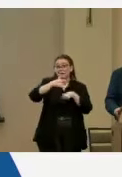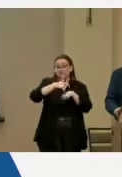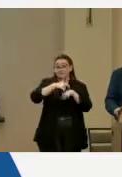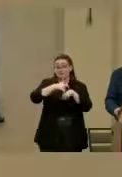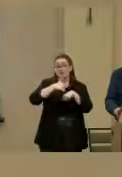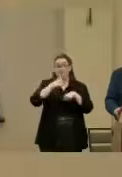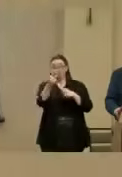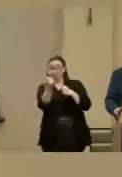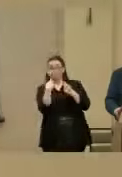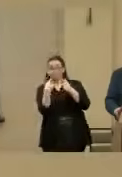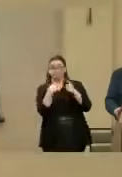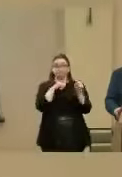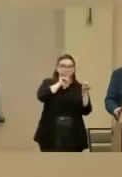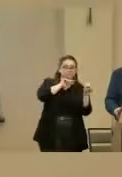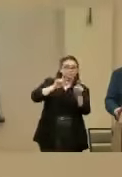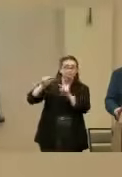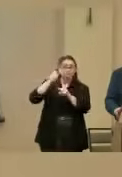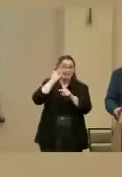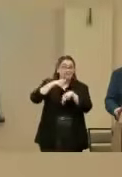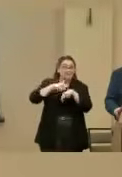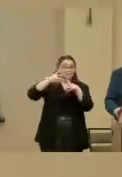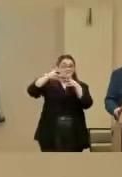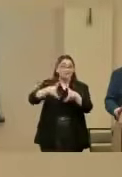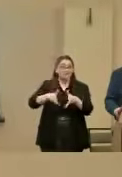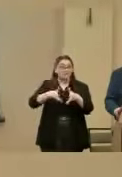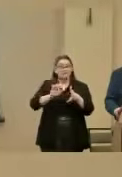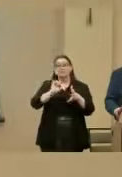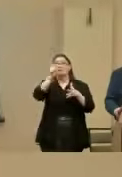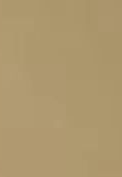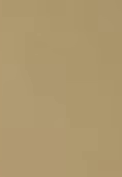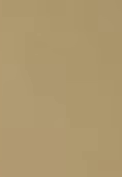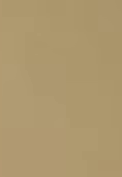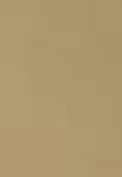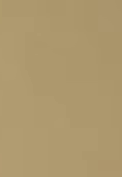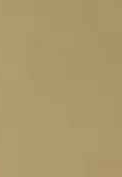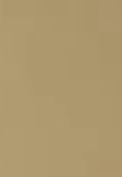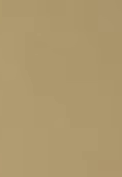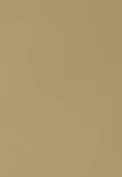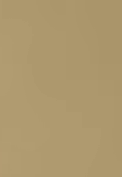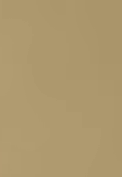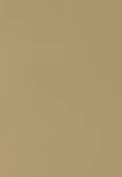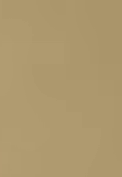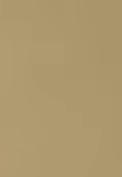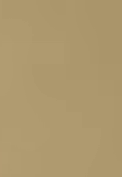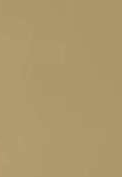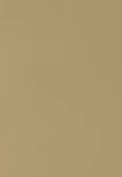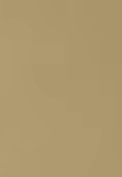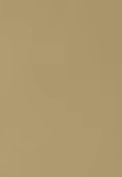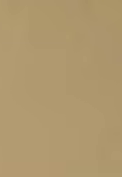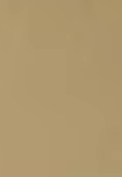time answering them, and then if we have time, we will go to the people who are watching us on Zoom. Thank you.